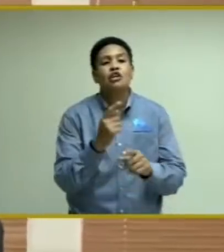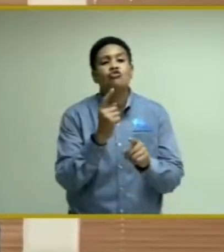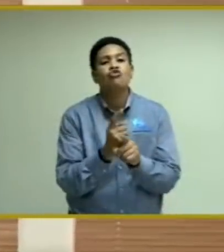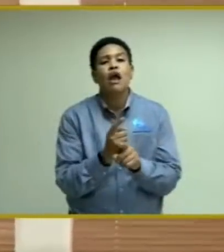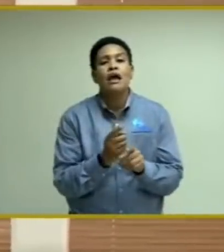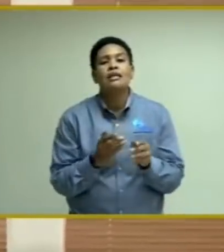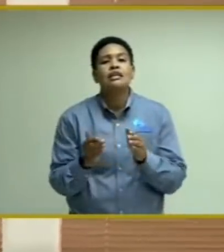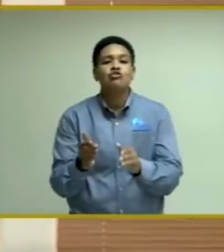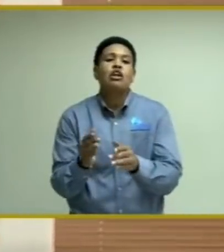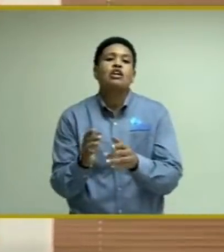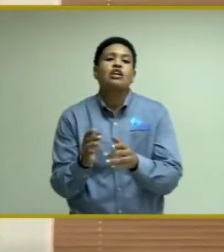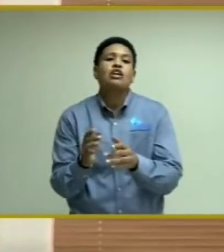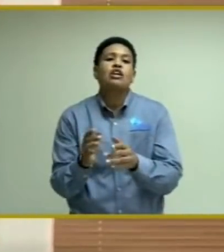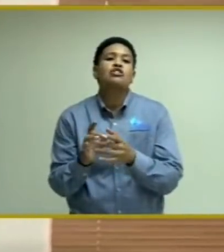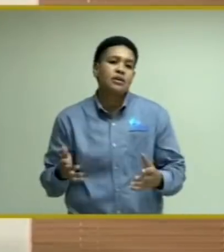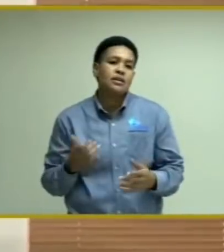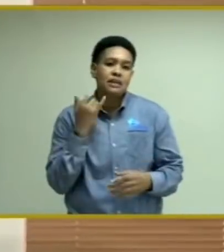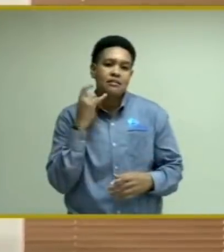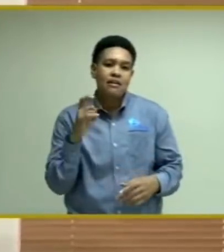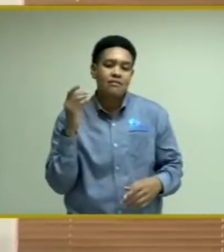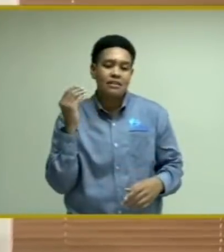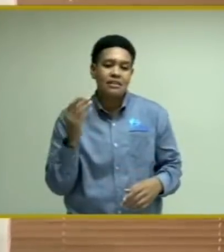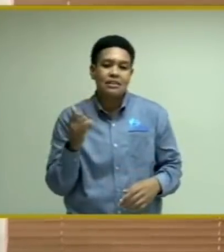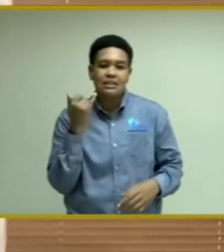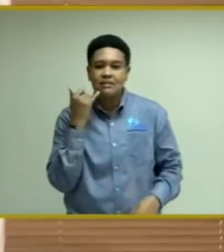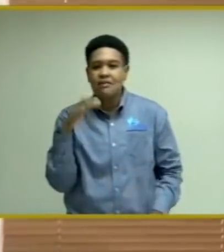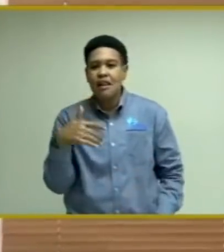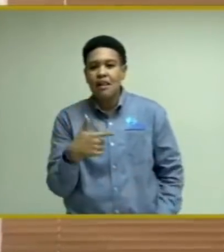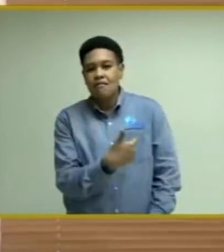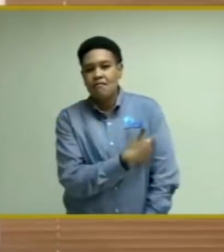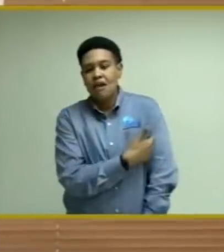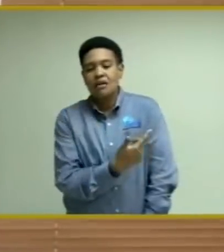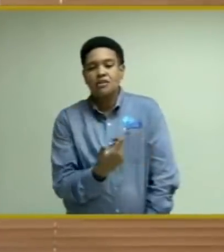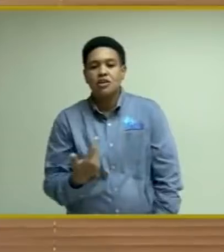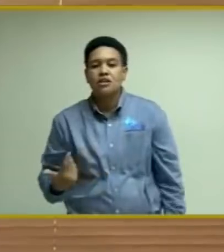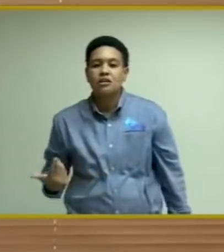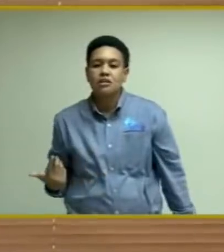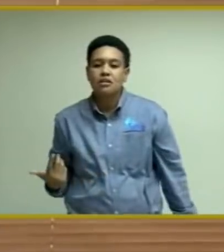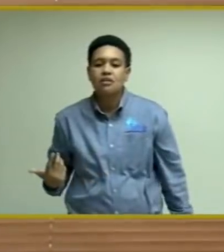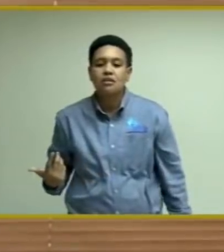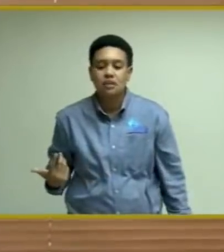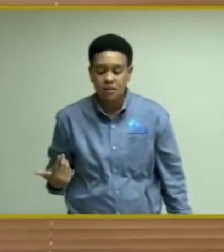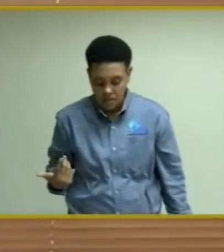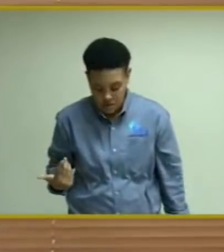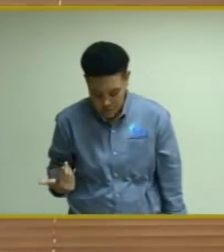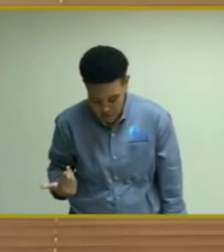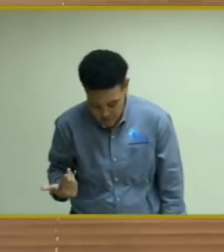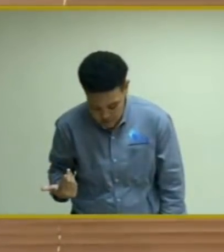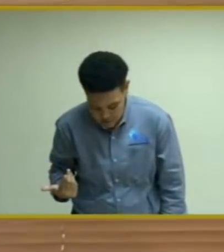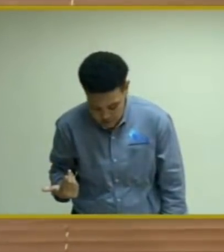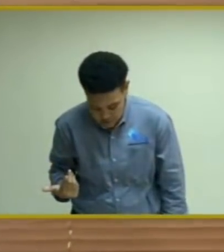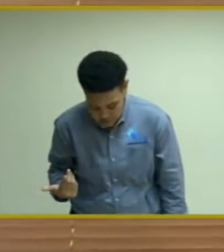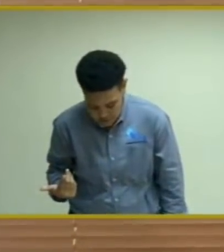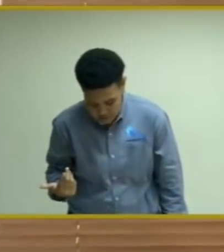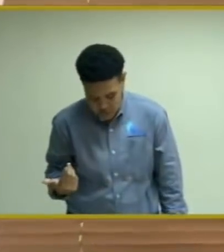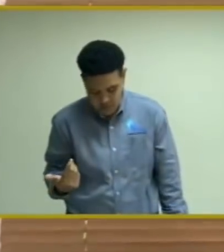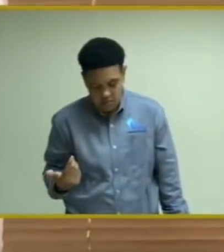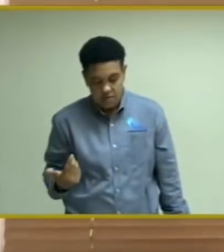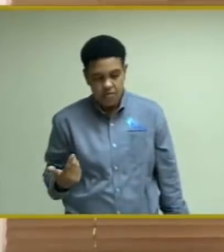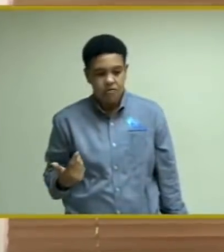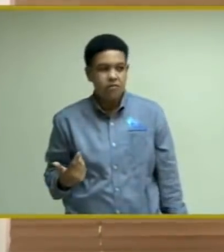direction to? If you have to say, if it's not vaccination and if it's not, well, I don't know what you think it is,